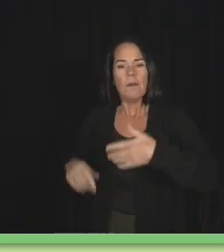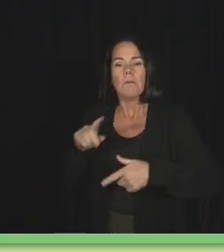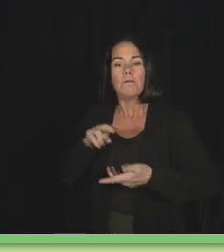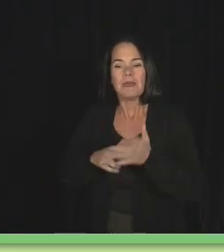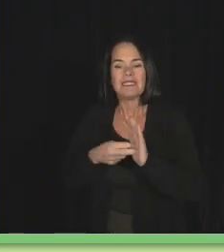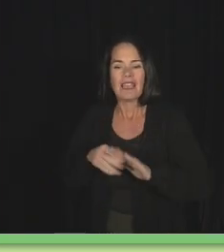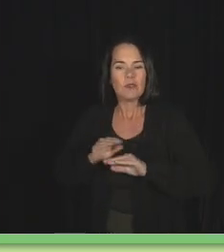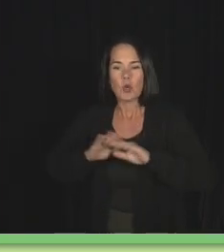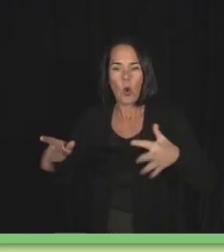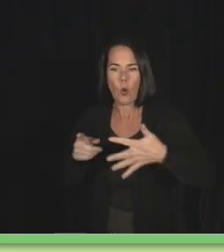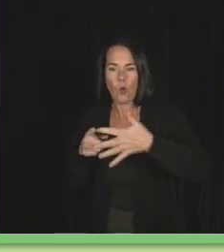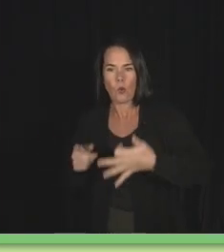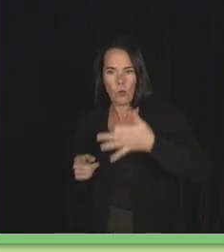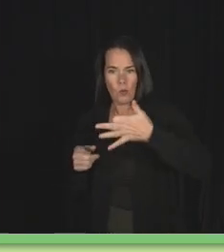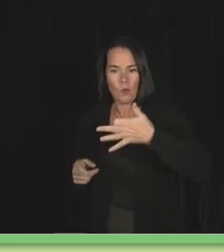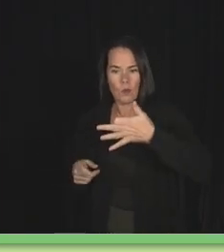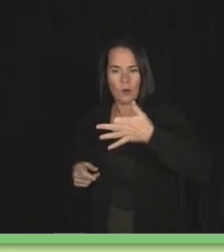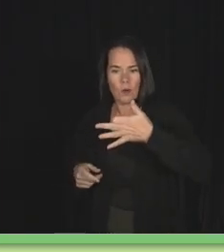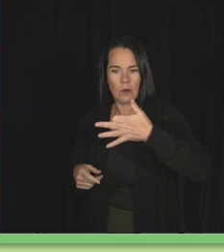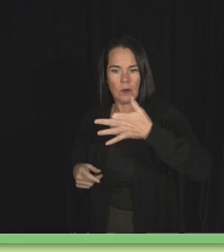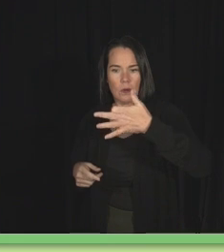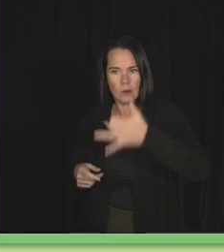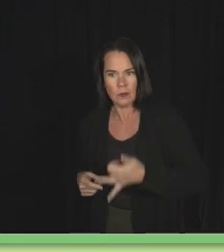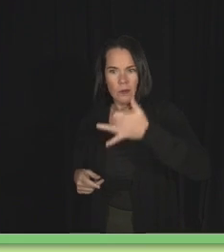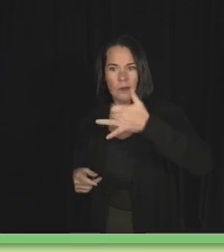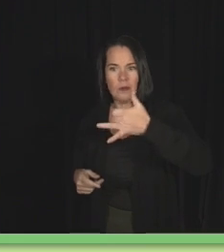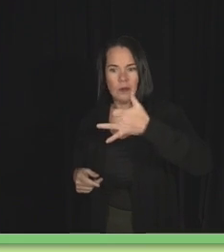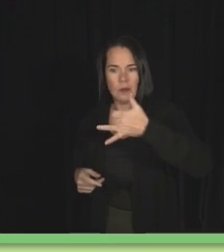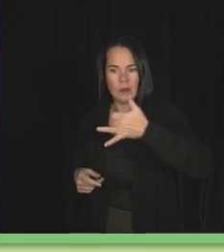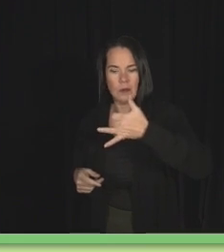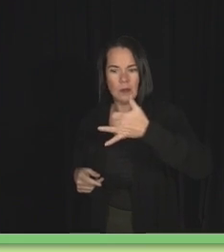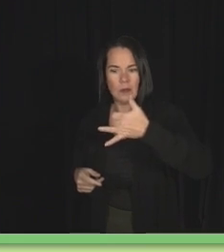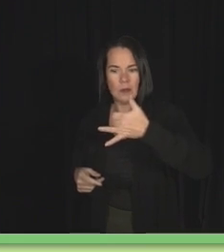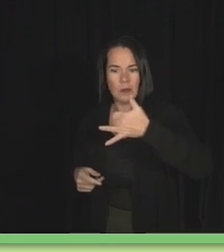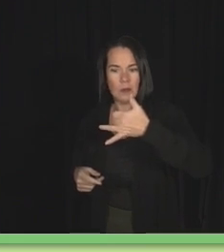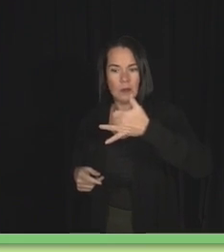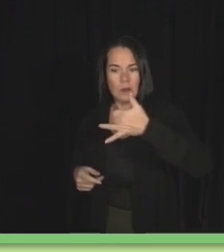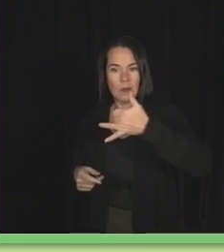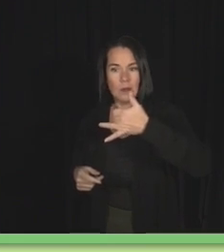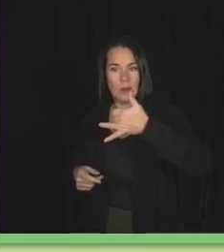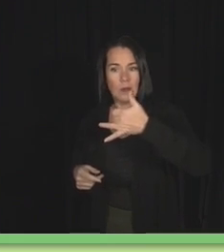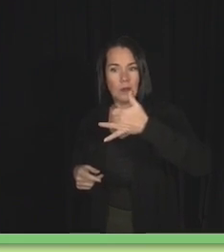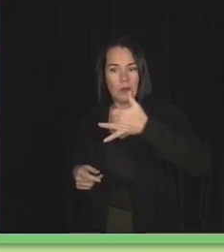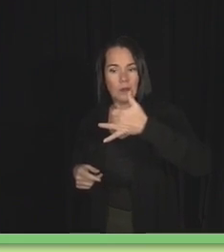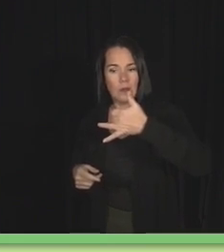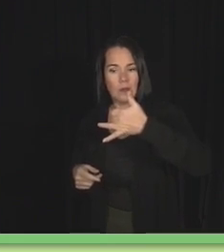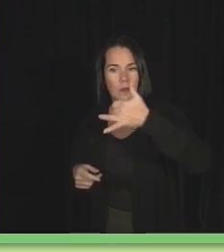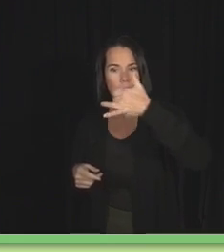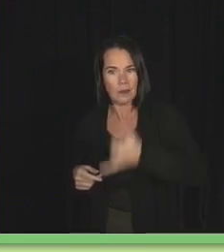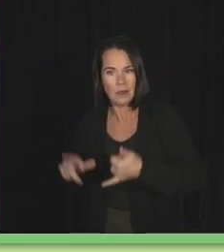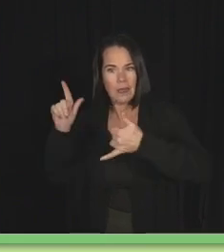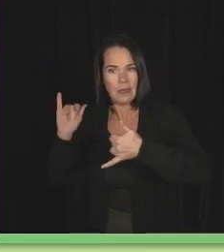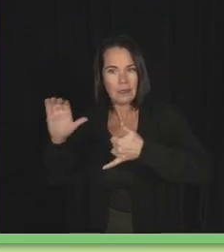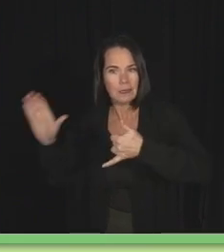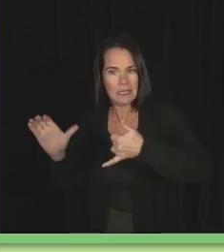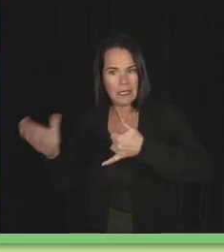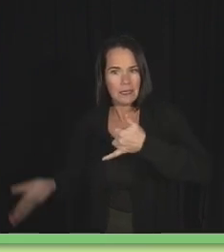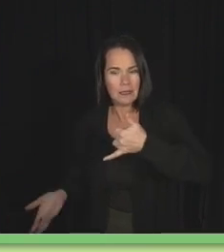utilities. It has no dynamic libraries, and it has no libc implementation